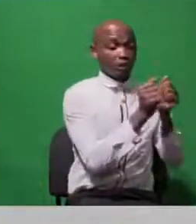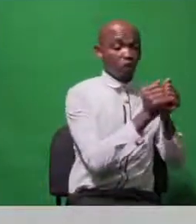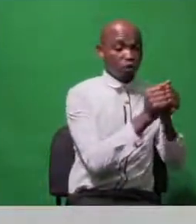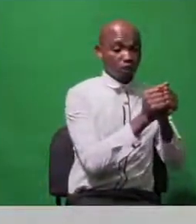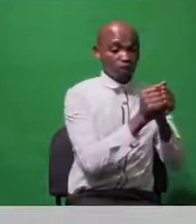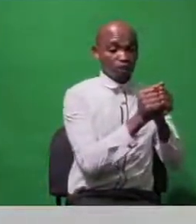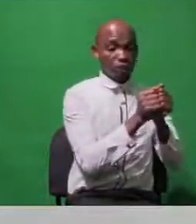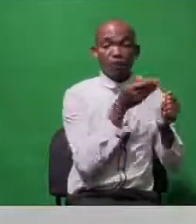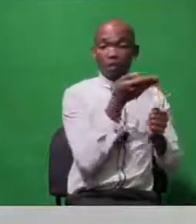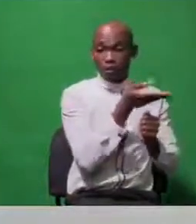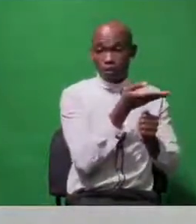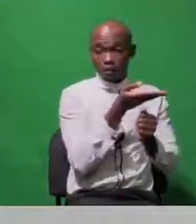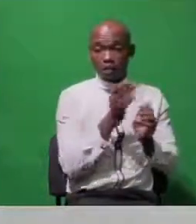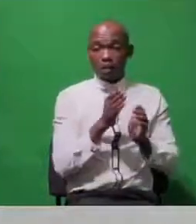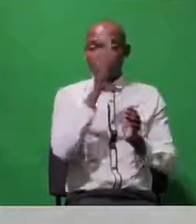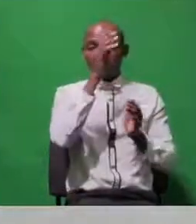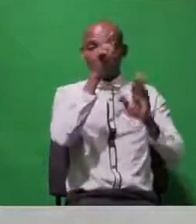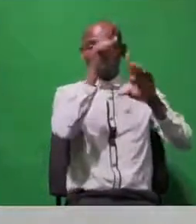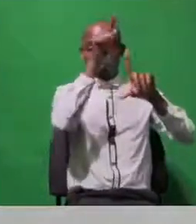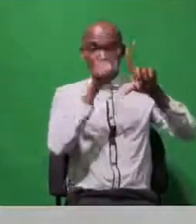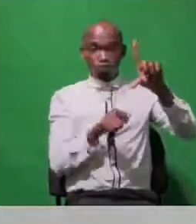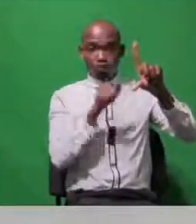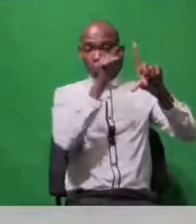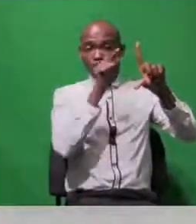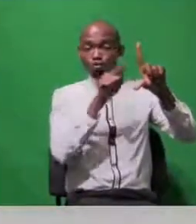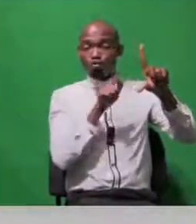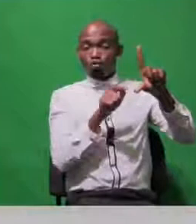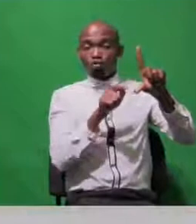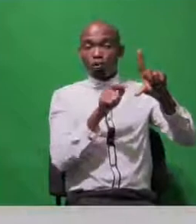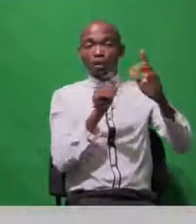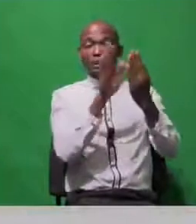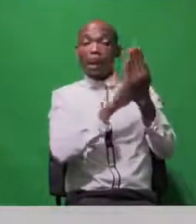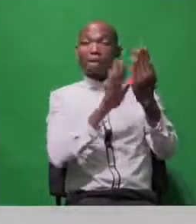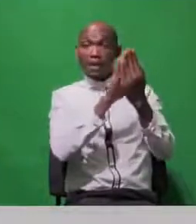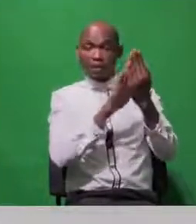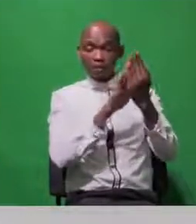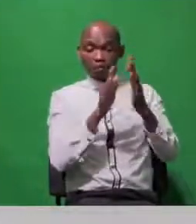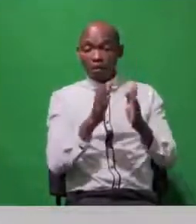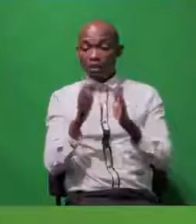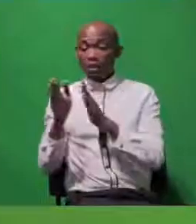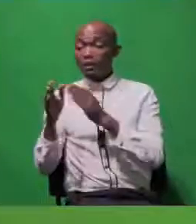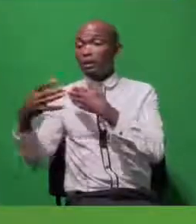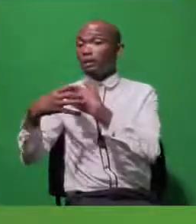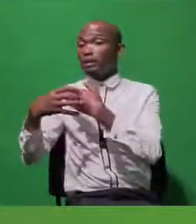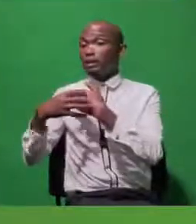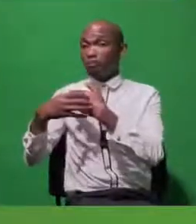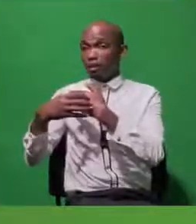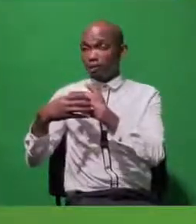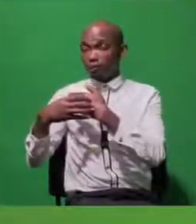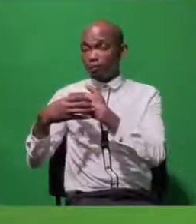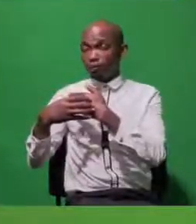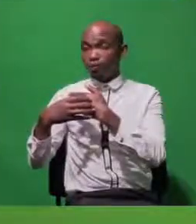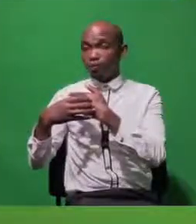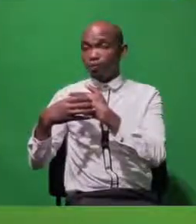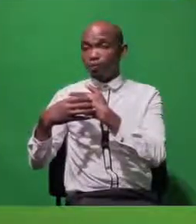Okay? So if you go back, the specific objective today